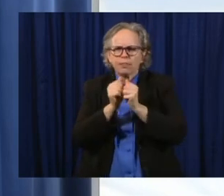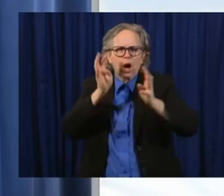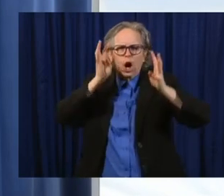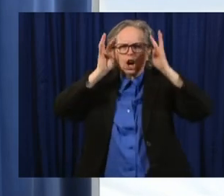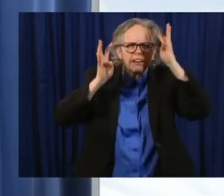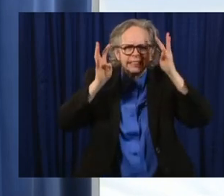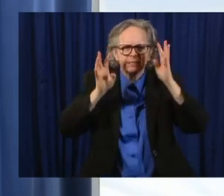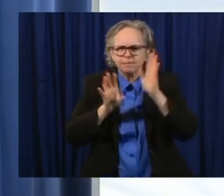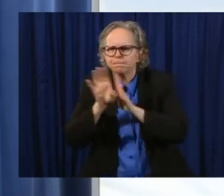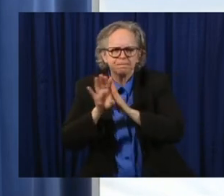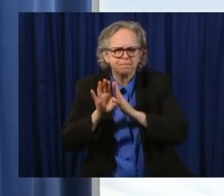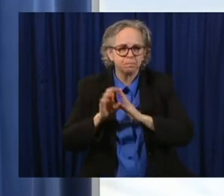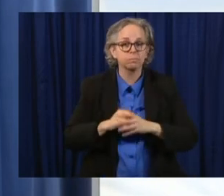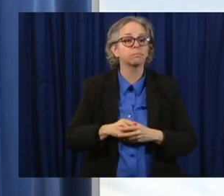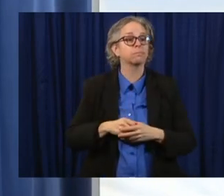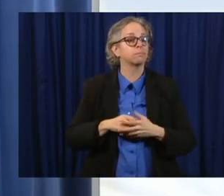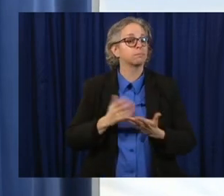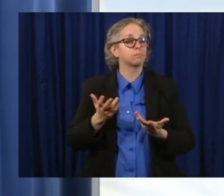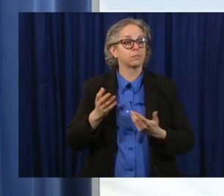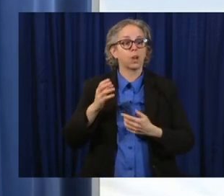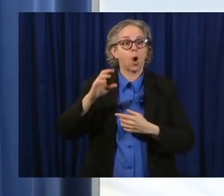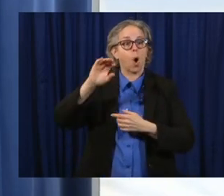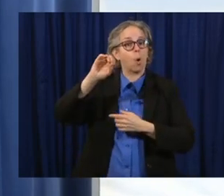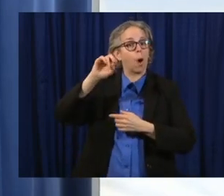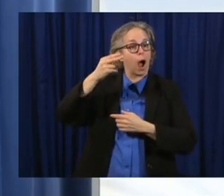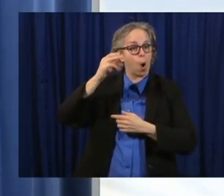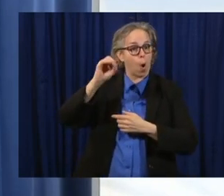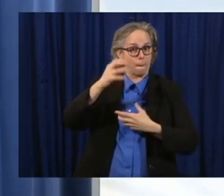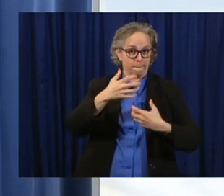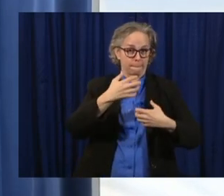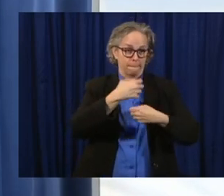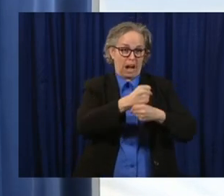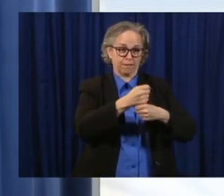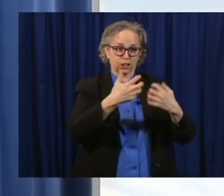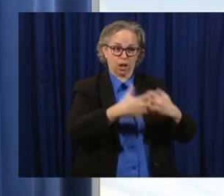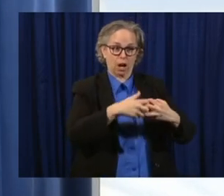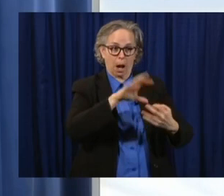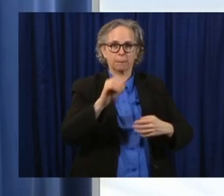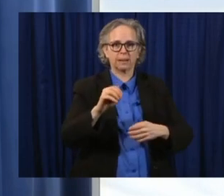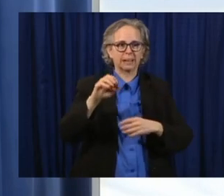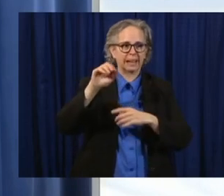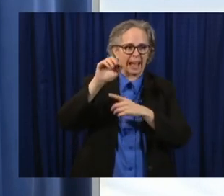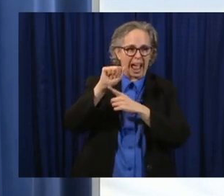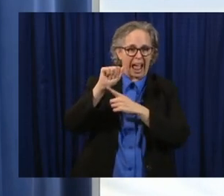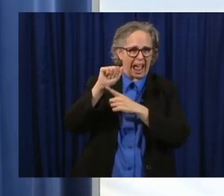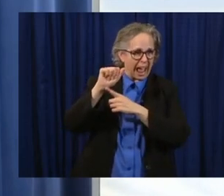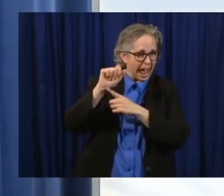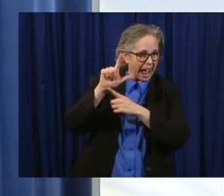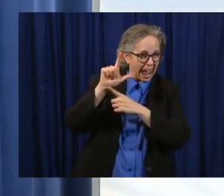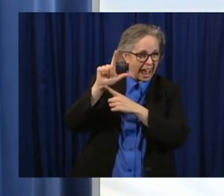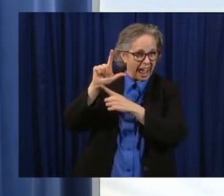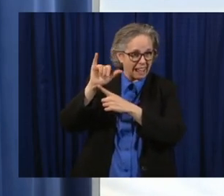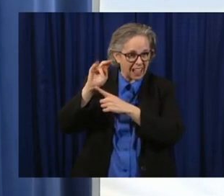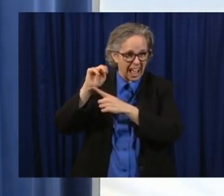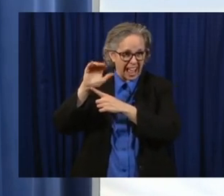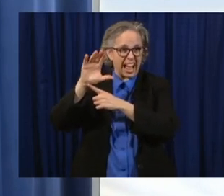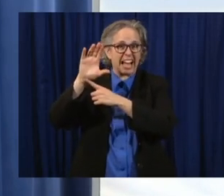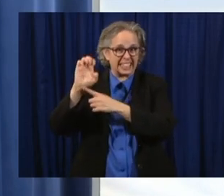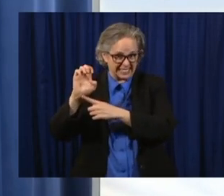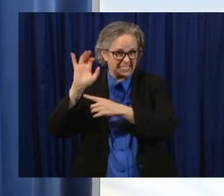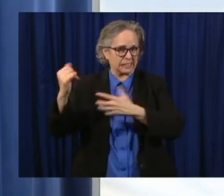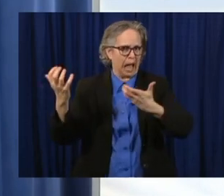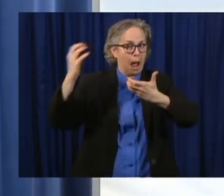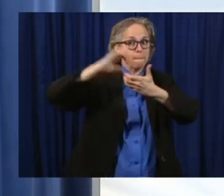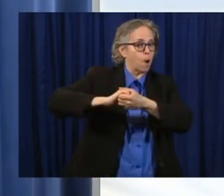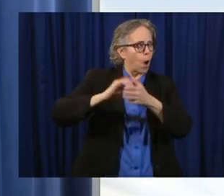Manufacturing Alliance to fight COVID-19, Rowe Dental Laboratory in Cleveland will manufacture